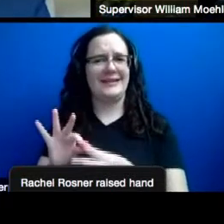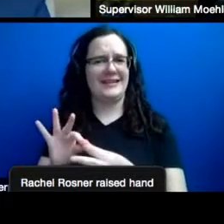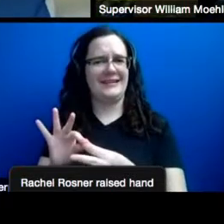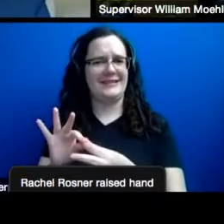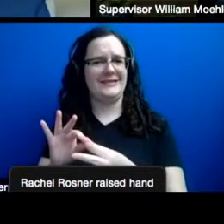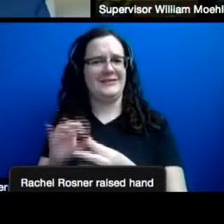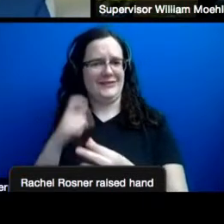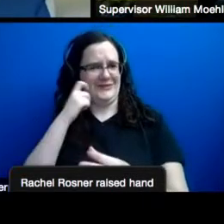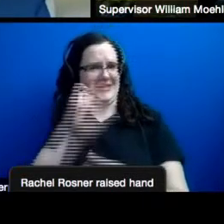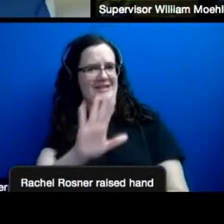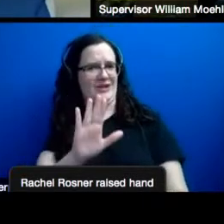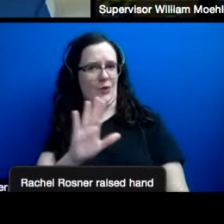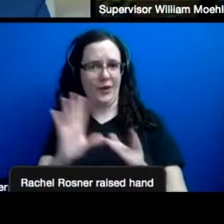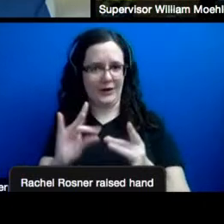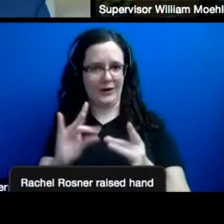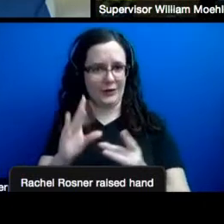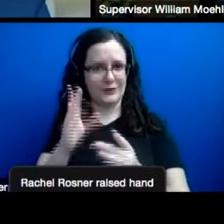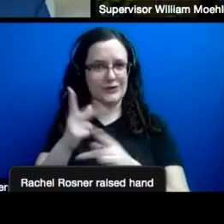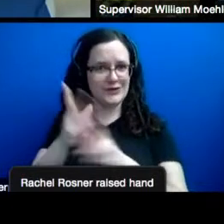Supervisor. I